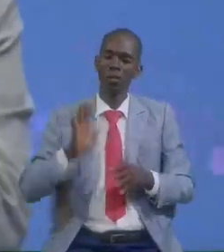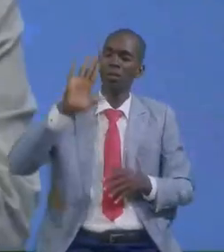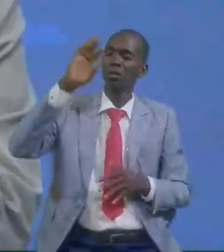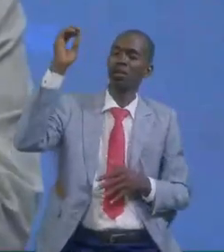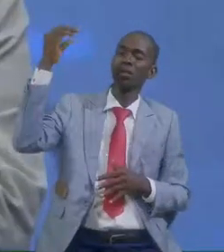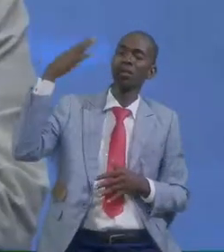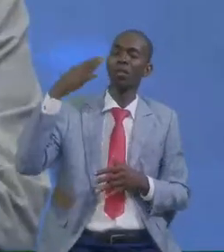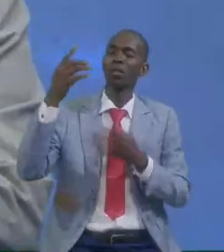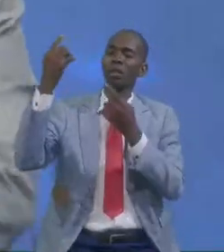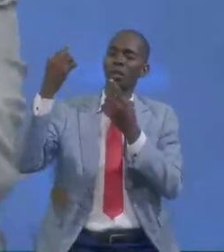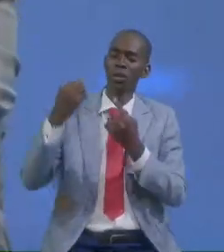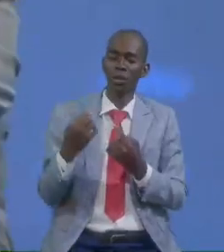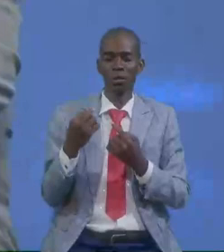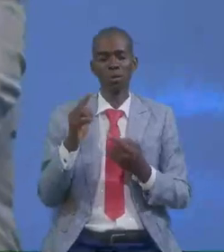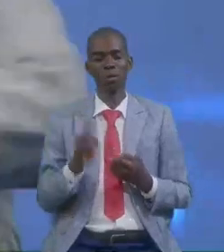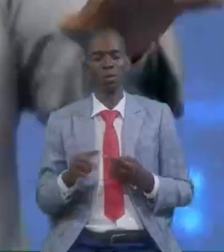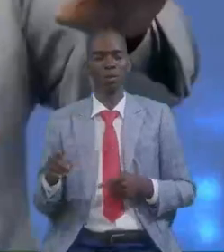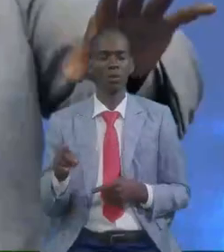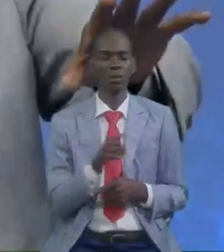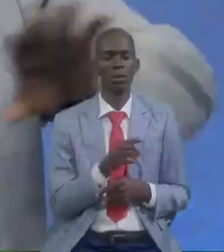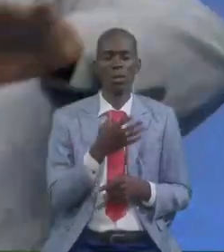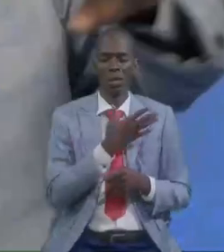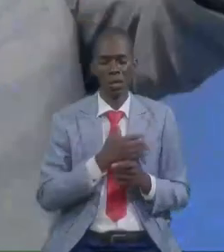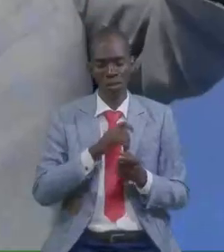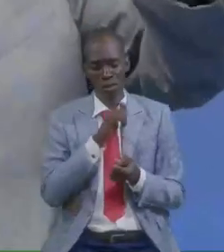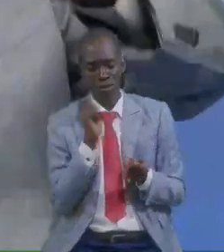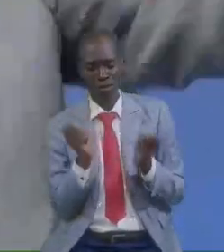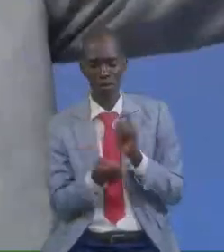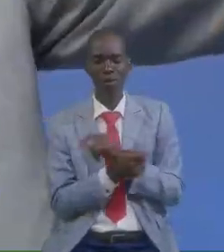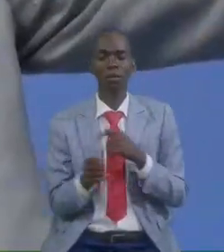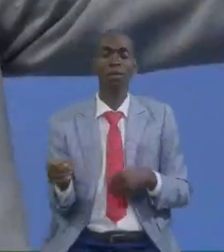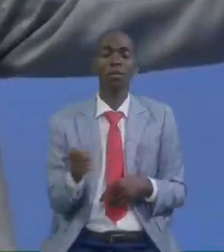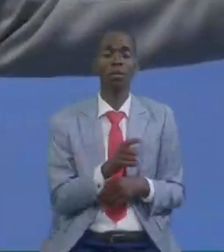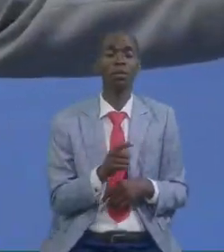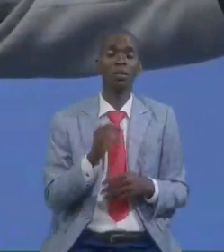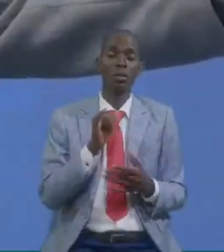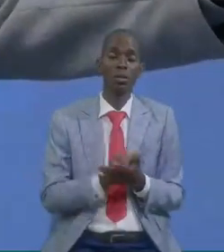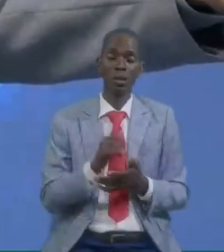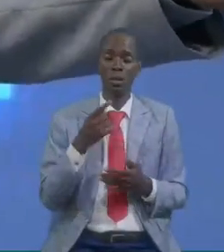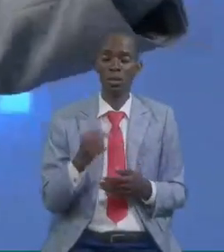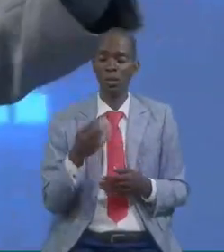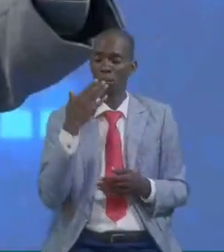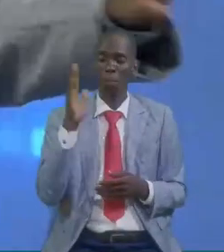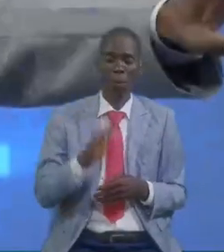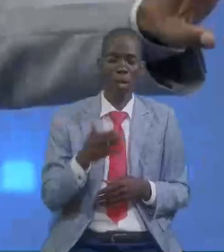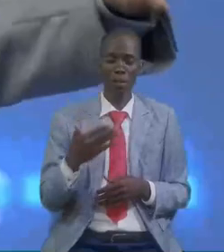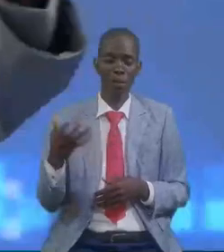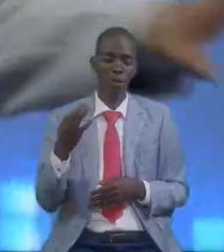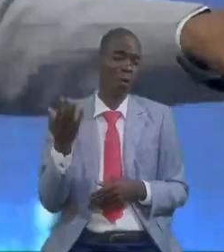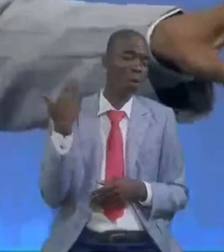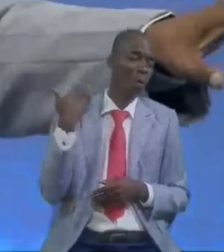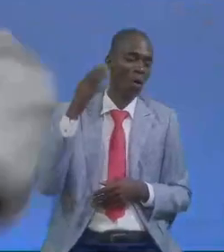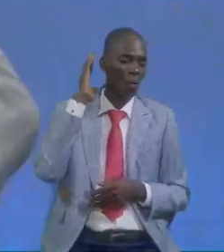come into them and transform them, et that the bad things of the past may be